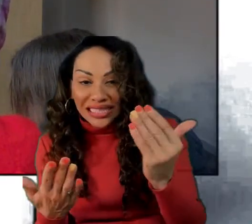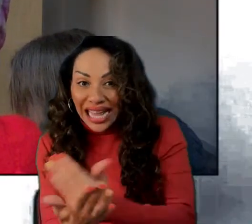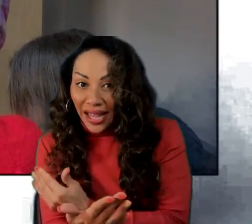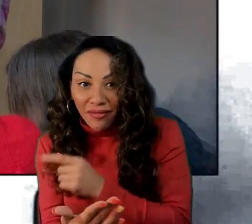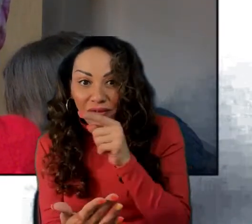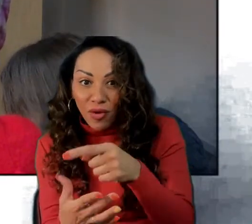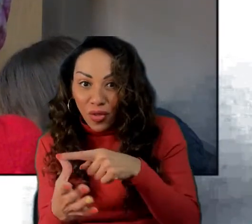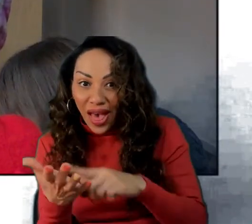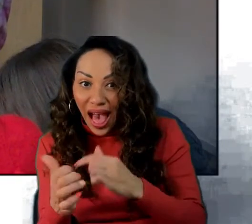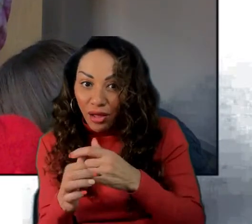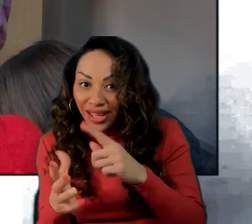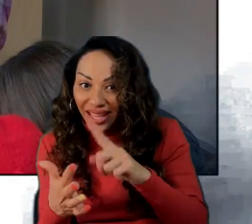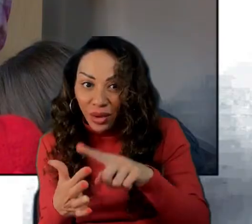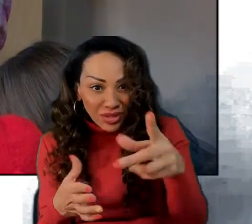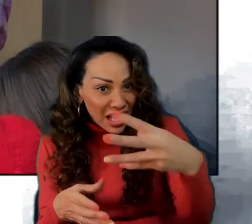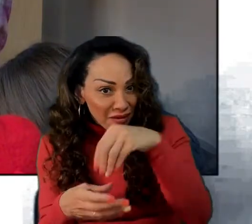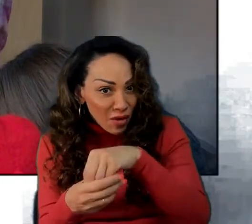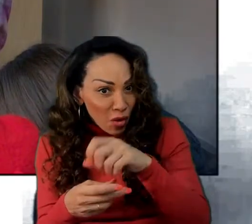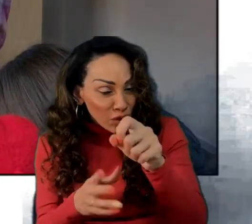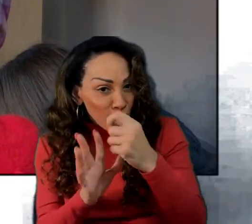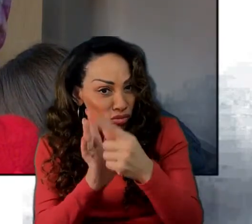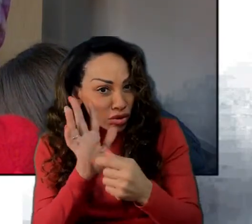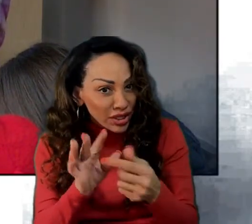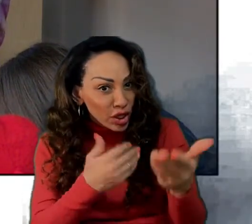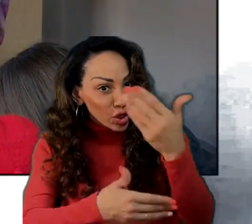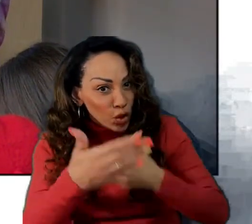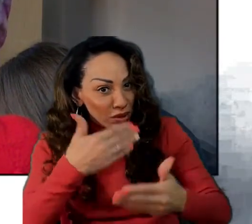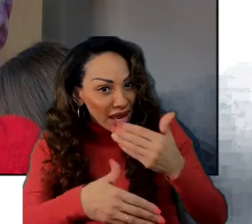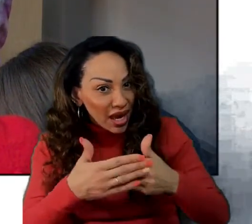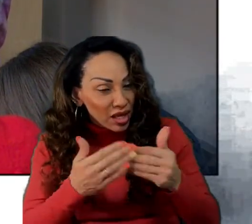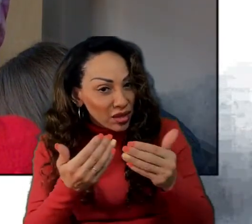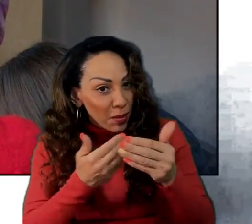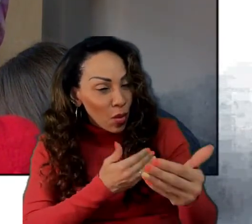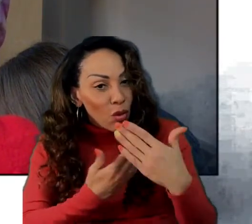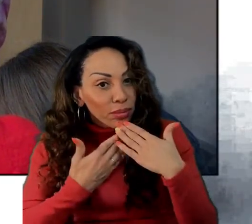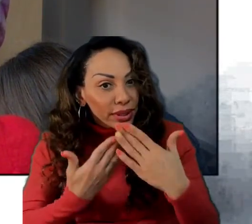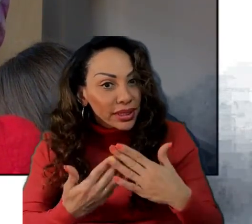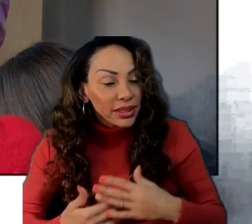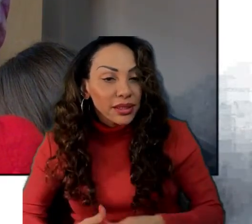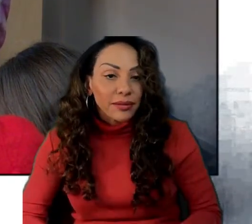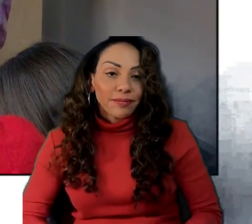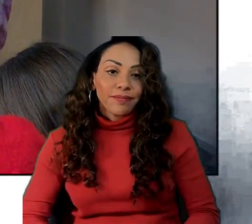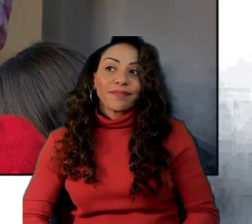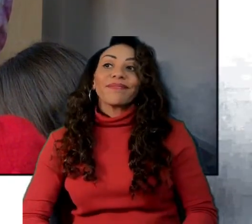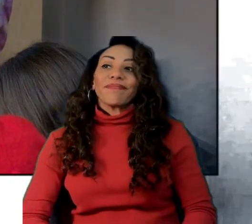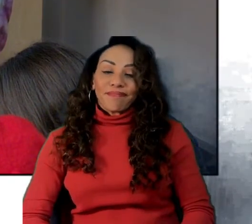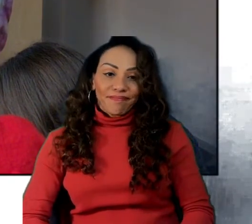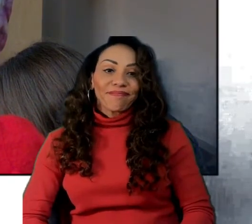of the project as well, or can you tell us more about that? Yes, thank you. So,